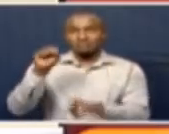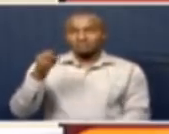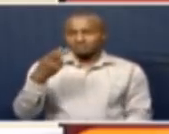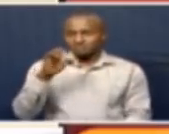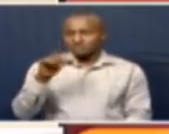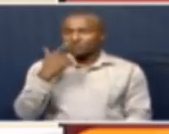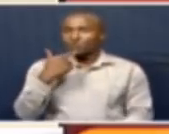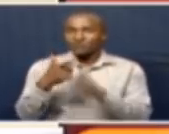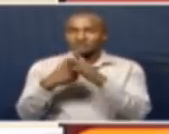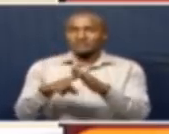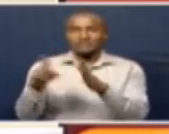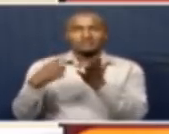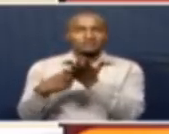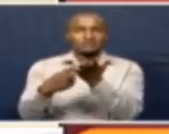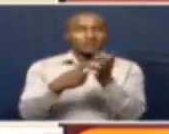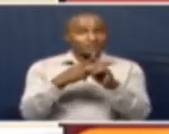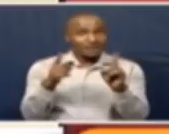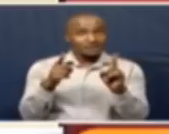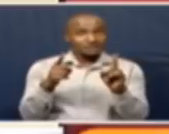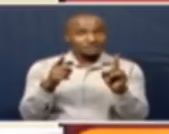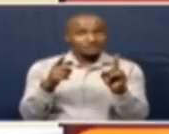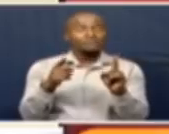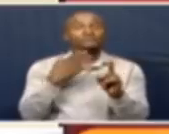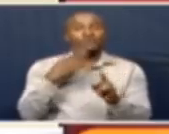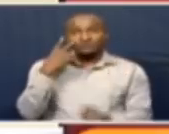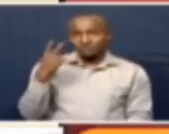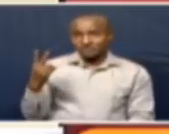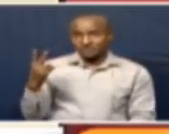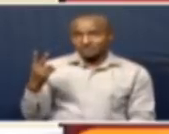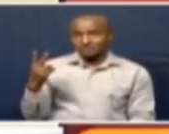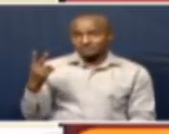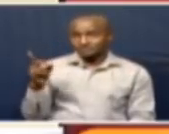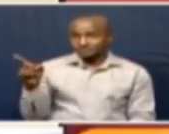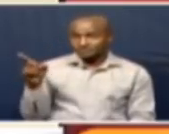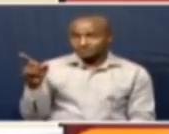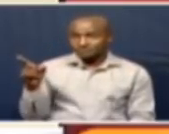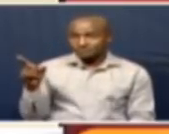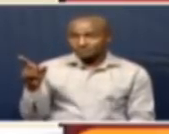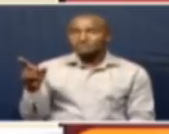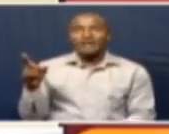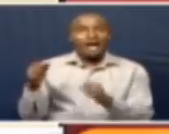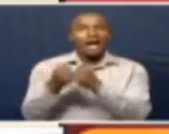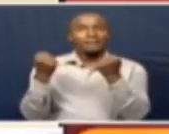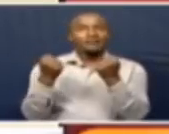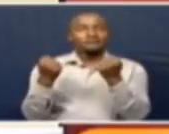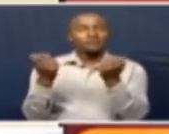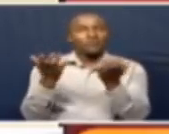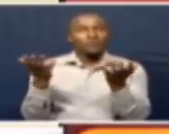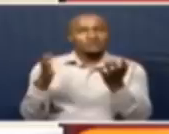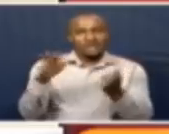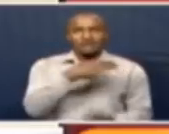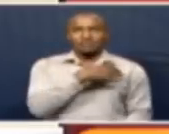this hashtag. But before that, let's get a sneak preview into what really happens in this world of